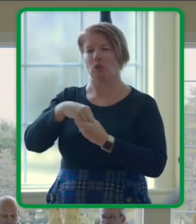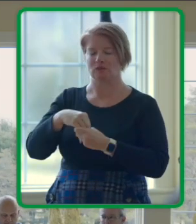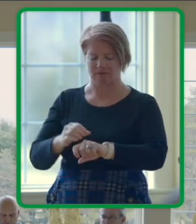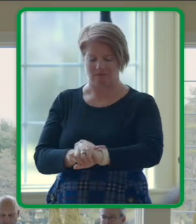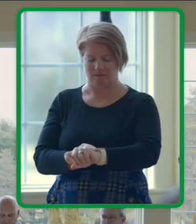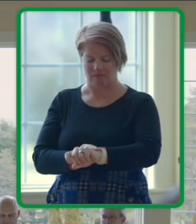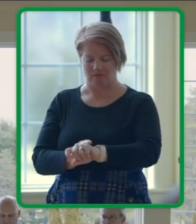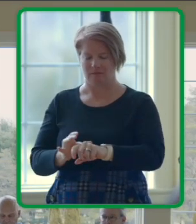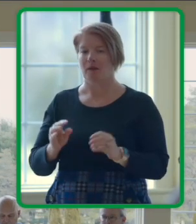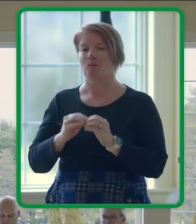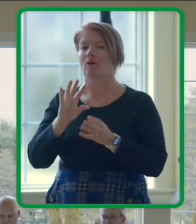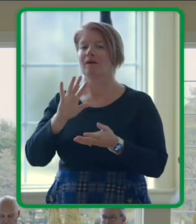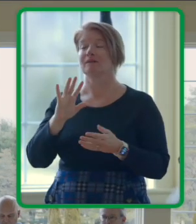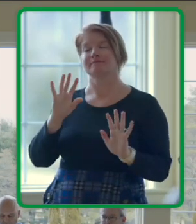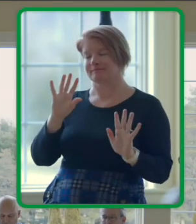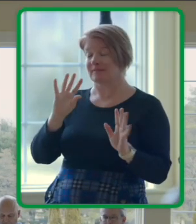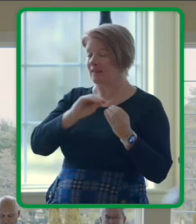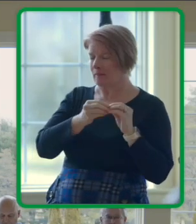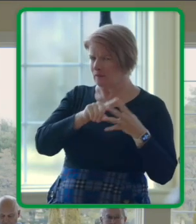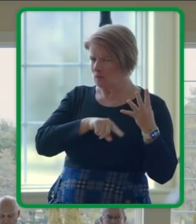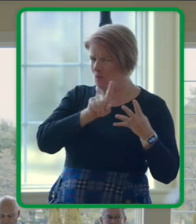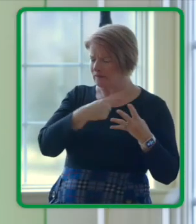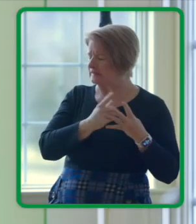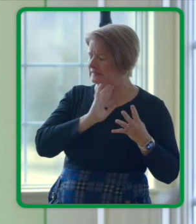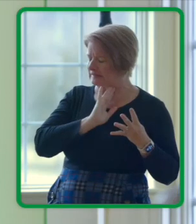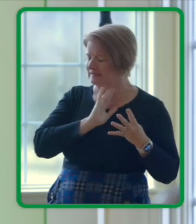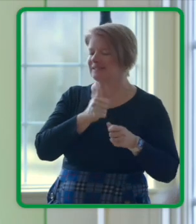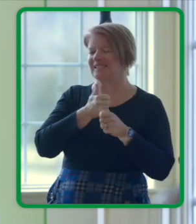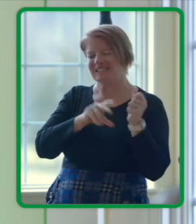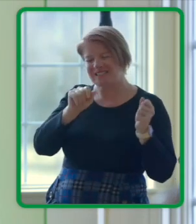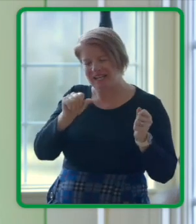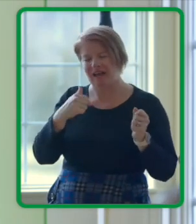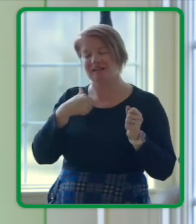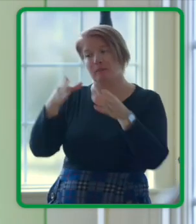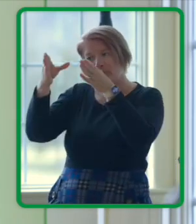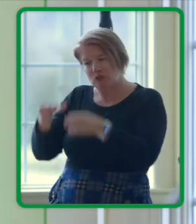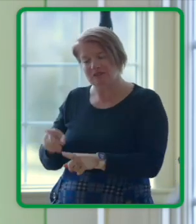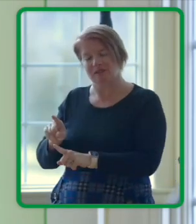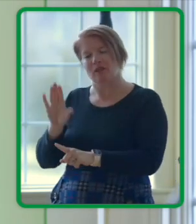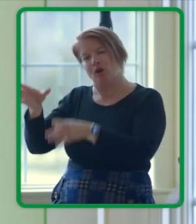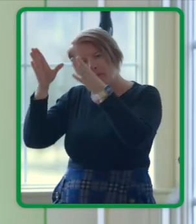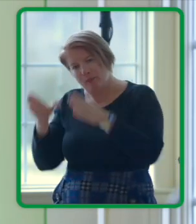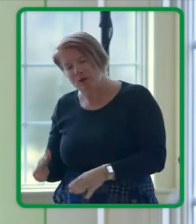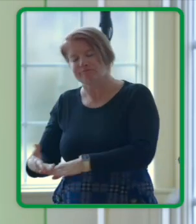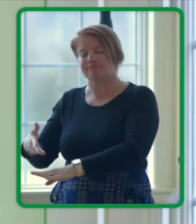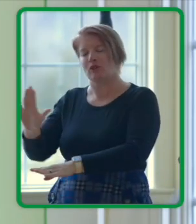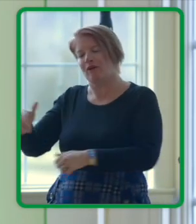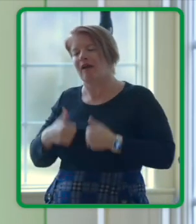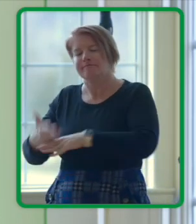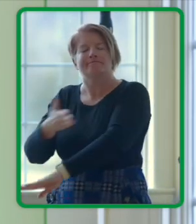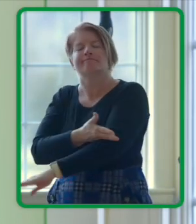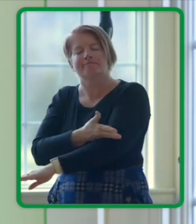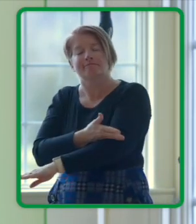But more than the numbers, each data point speaks to a person whose life has been enriched